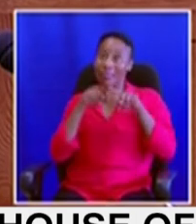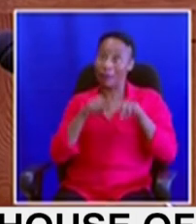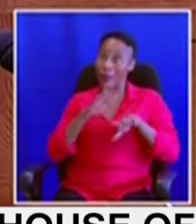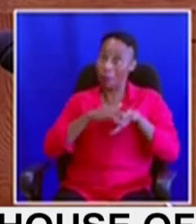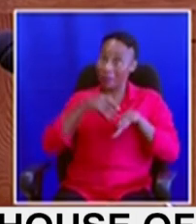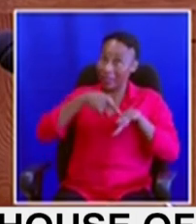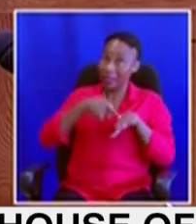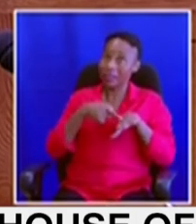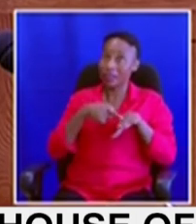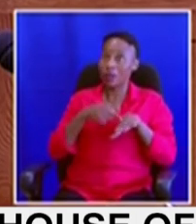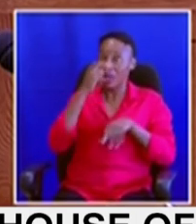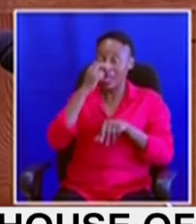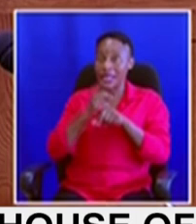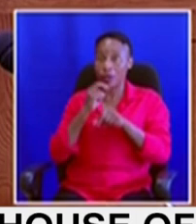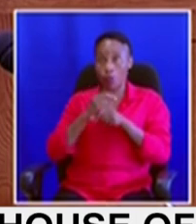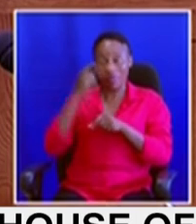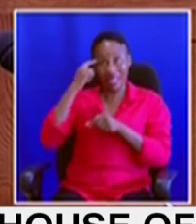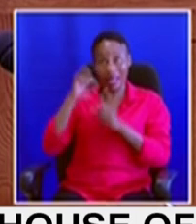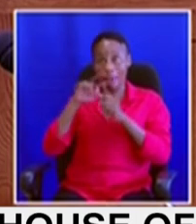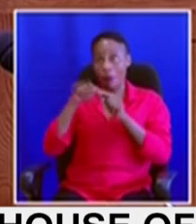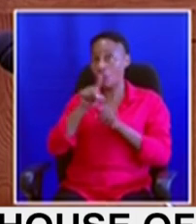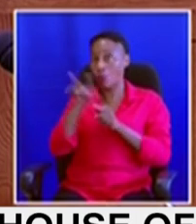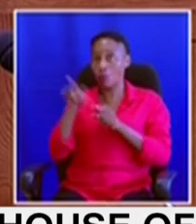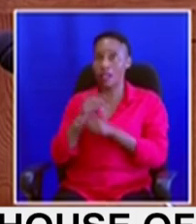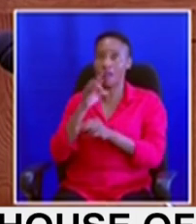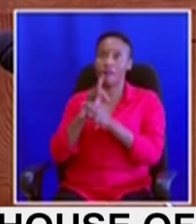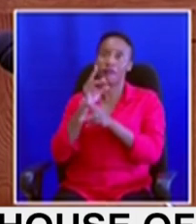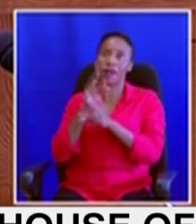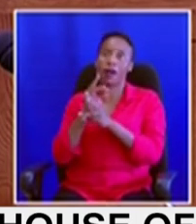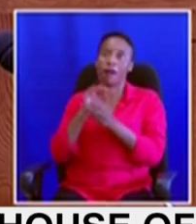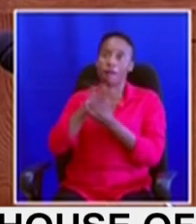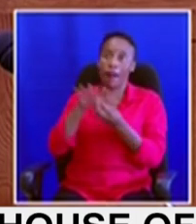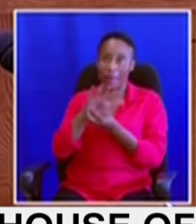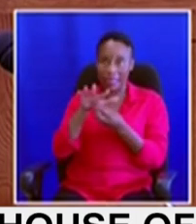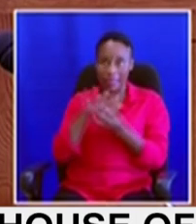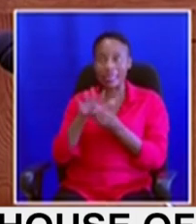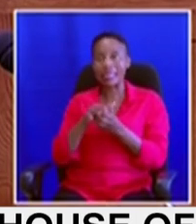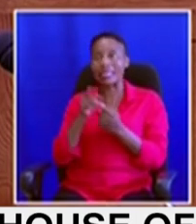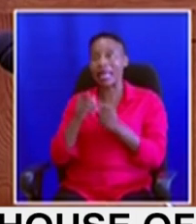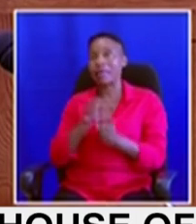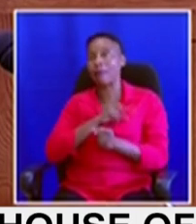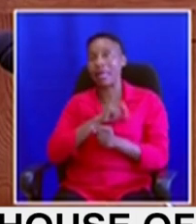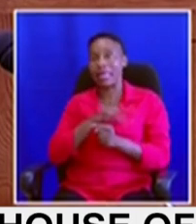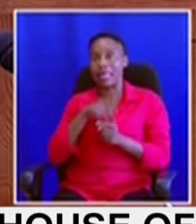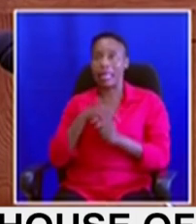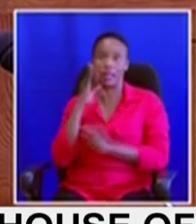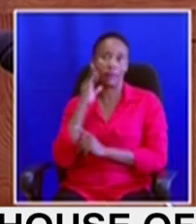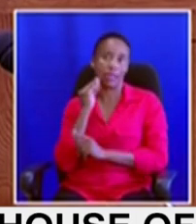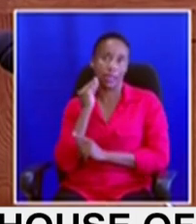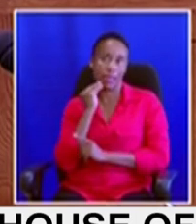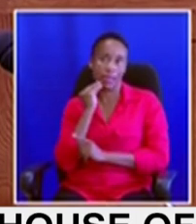think about those families that go through this pain.